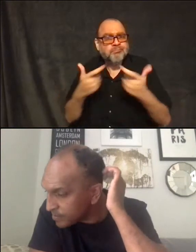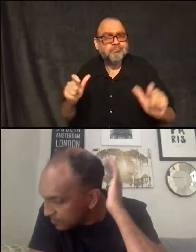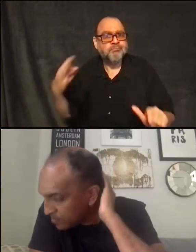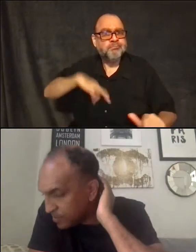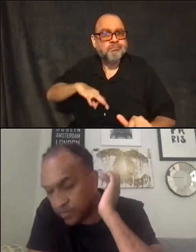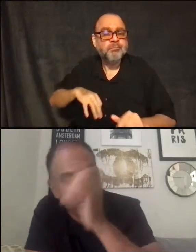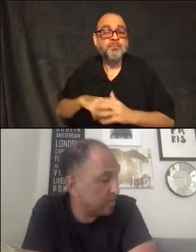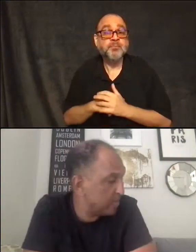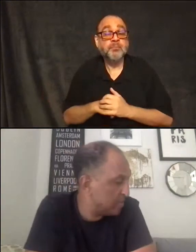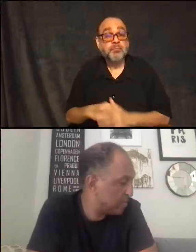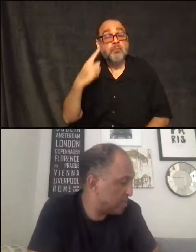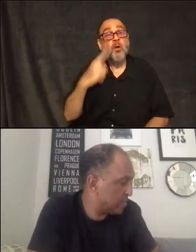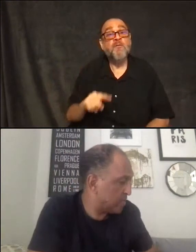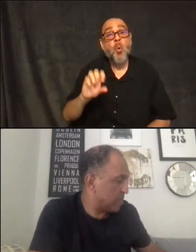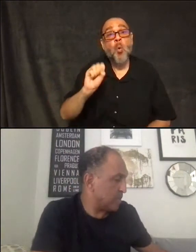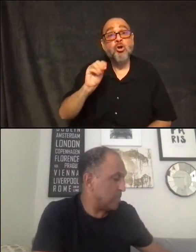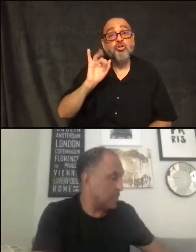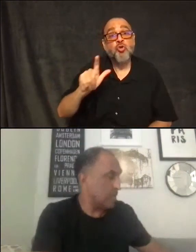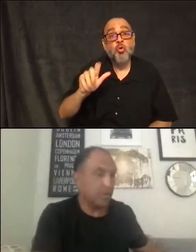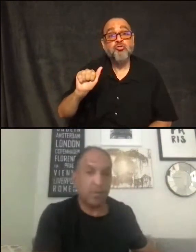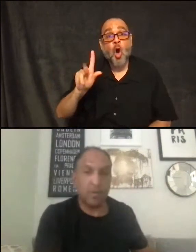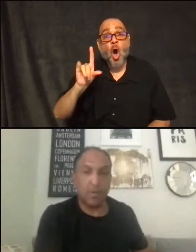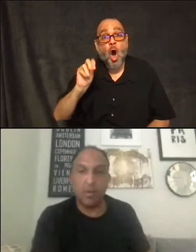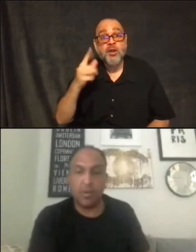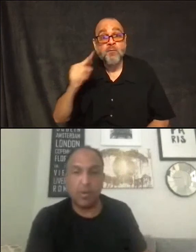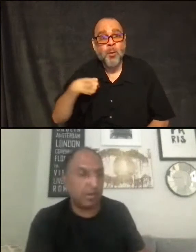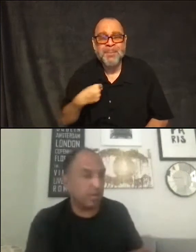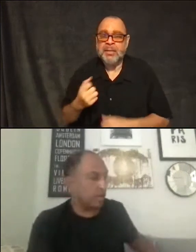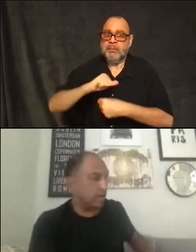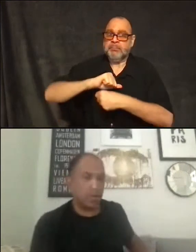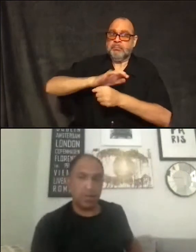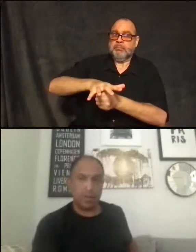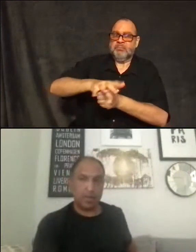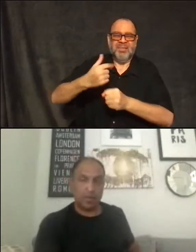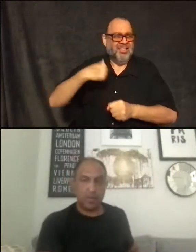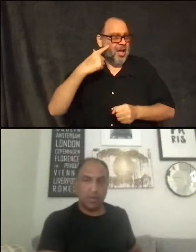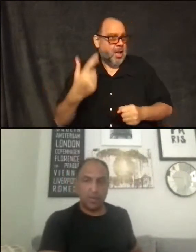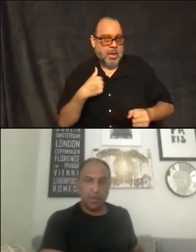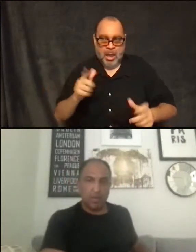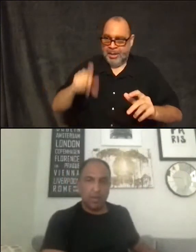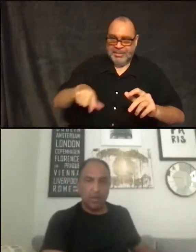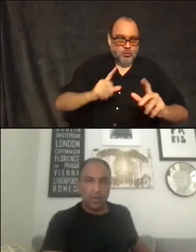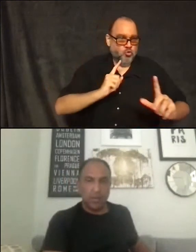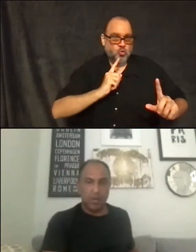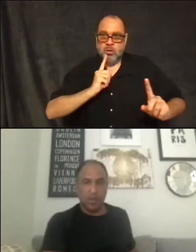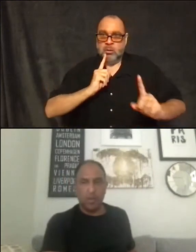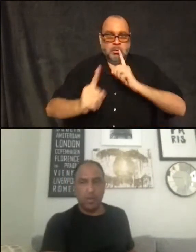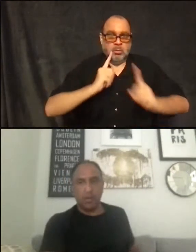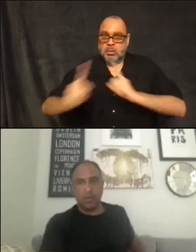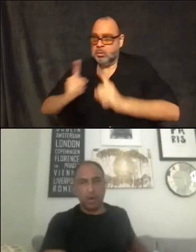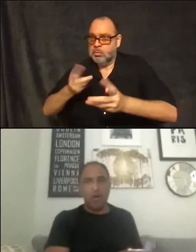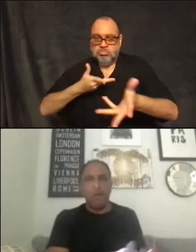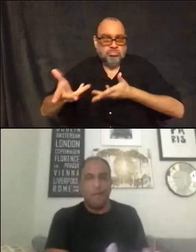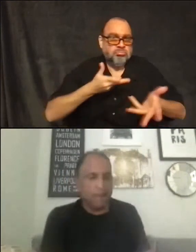me, because of the pandemic, I'm like, damn, I needed some place where I could communicate with people, but I didn't